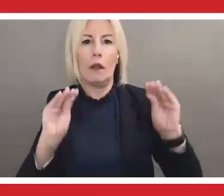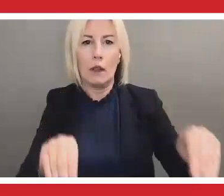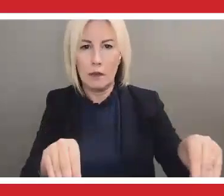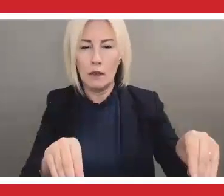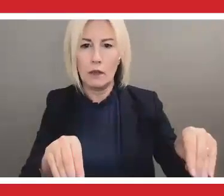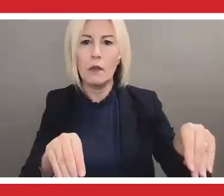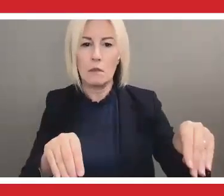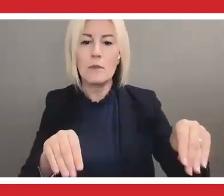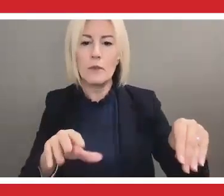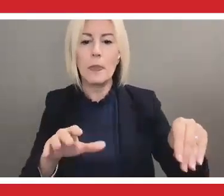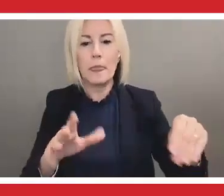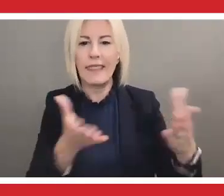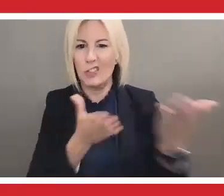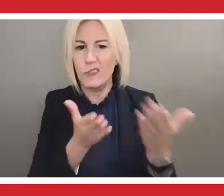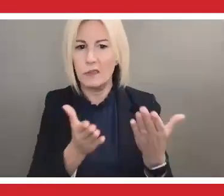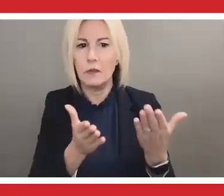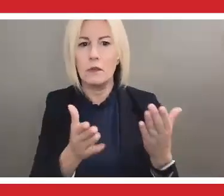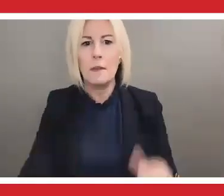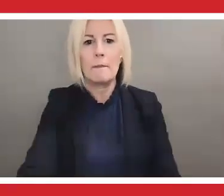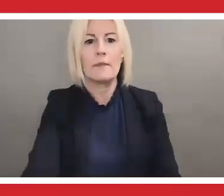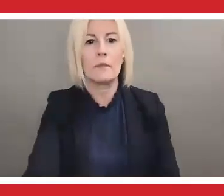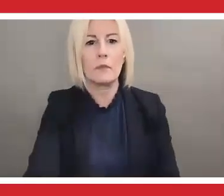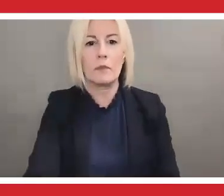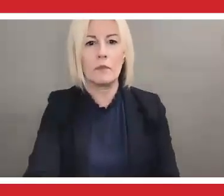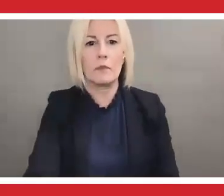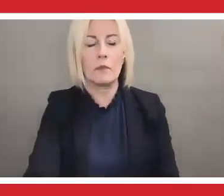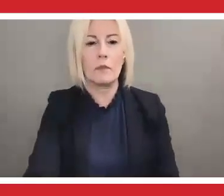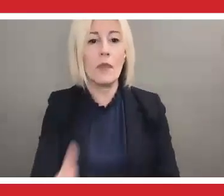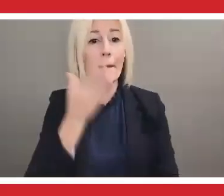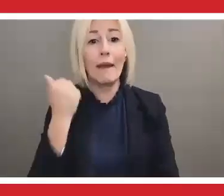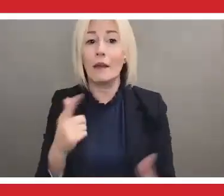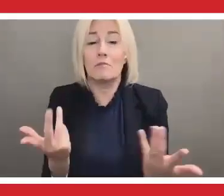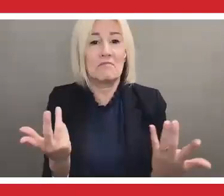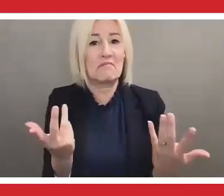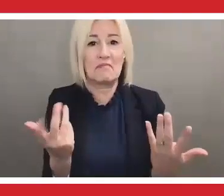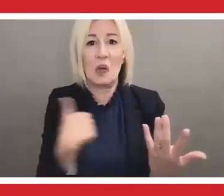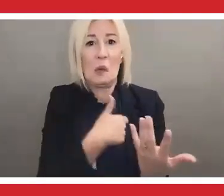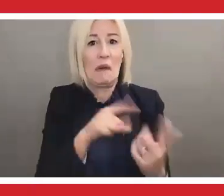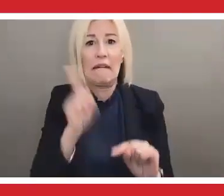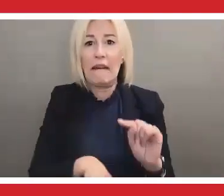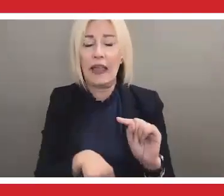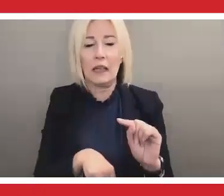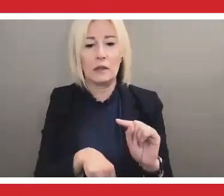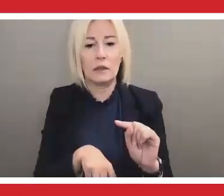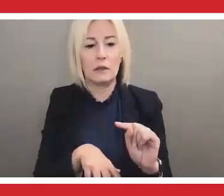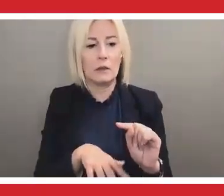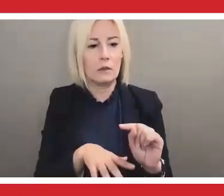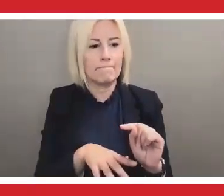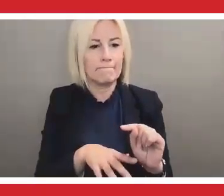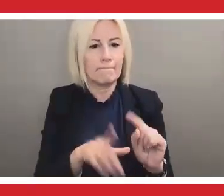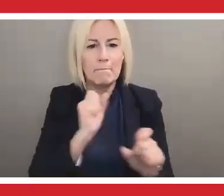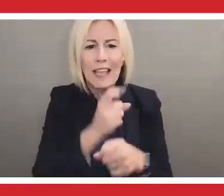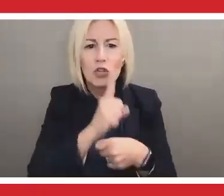the services, because otherwise we will not be able to capture the most vulnerable groups that need it the